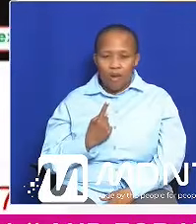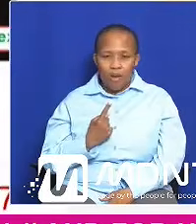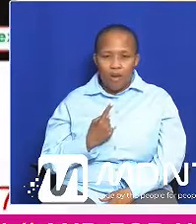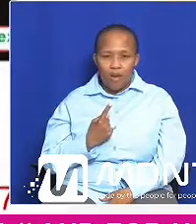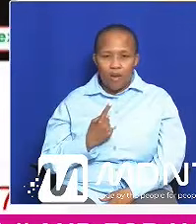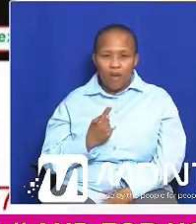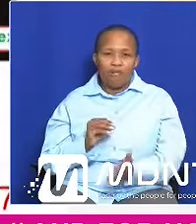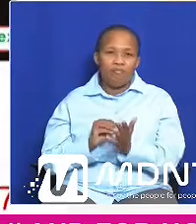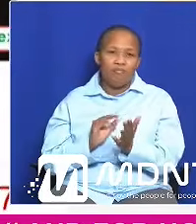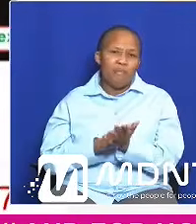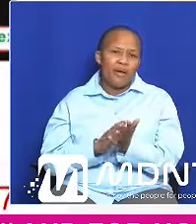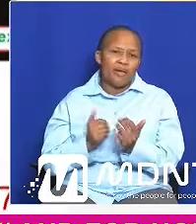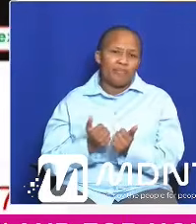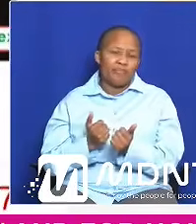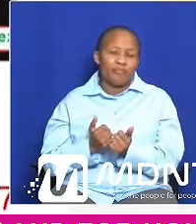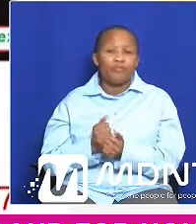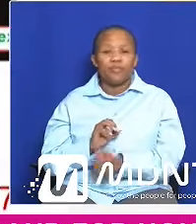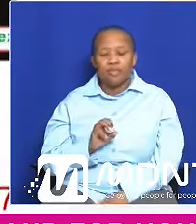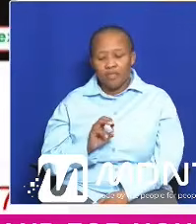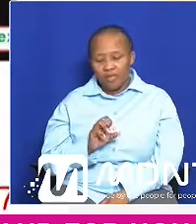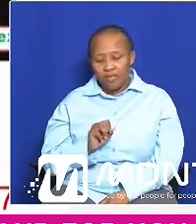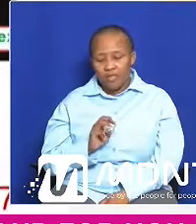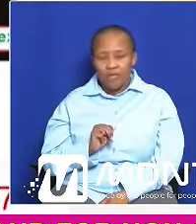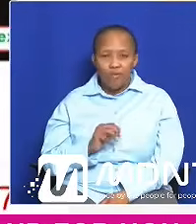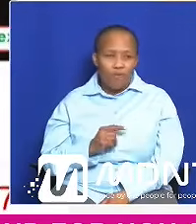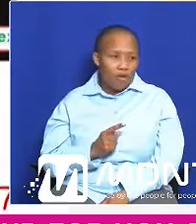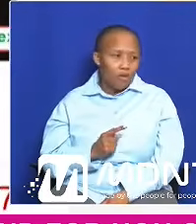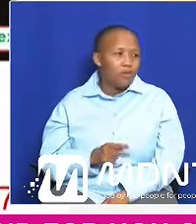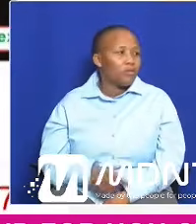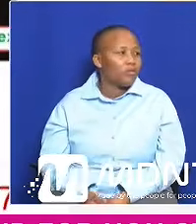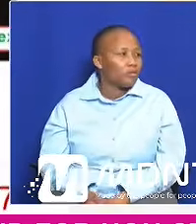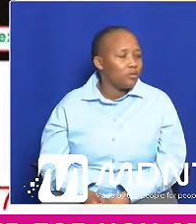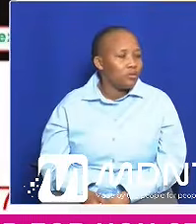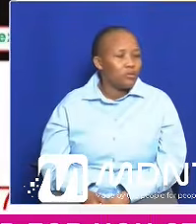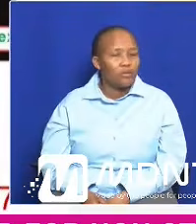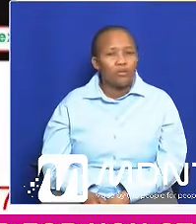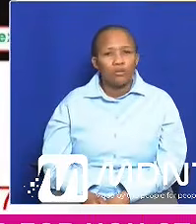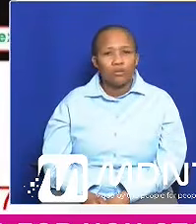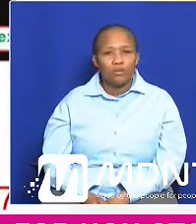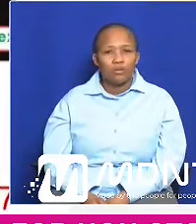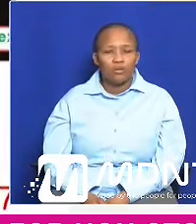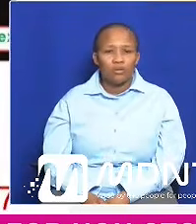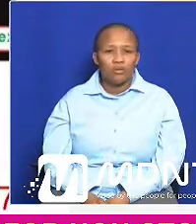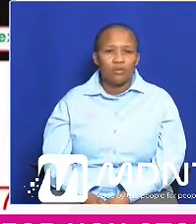So SM1 and succeeding annexures are to be found in file 1.1.